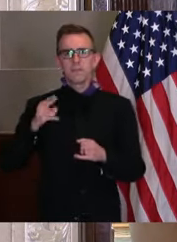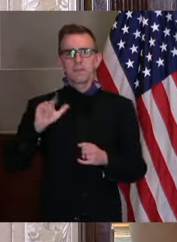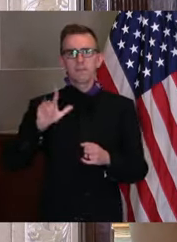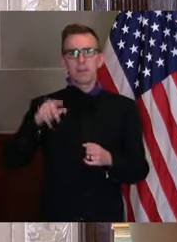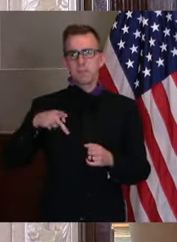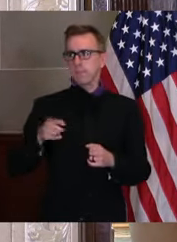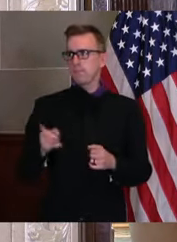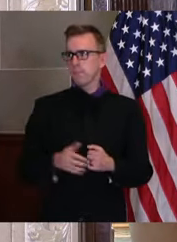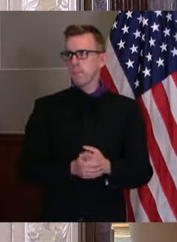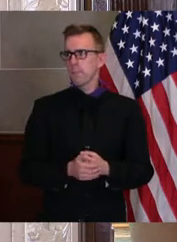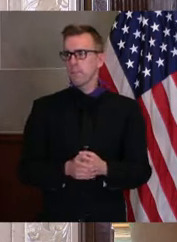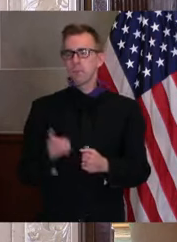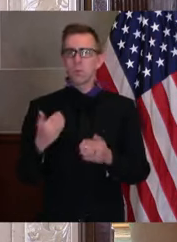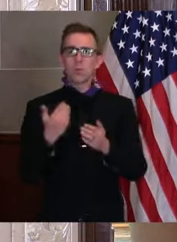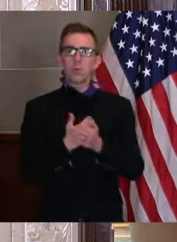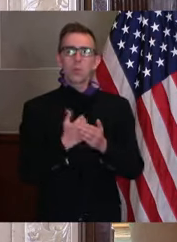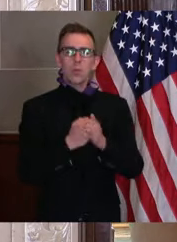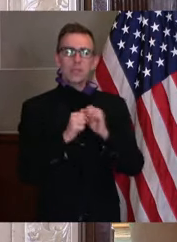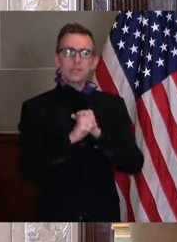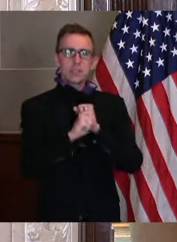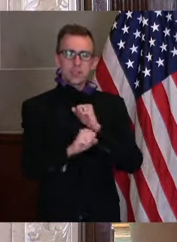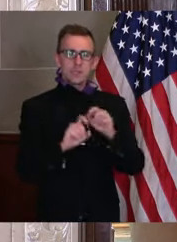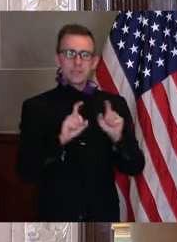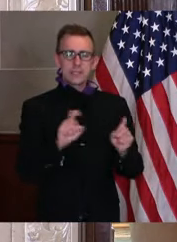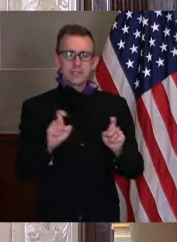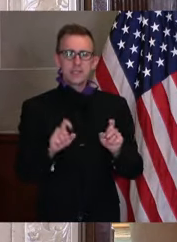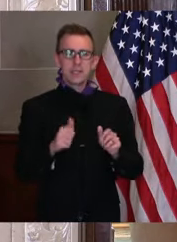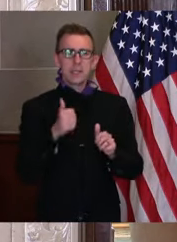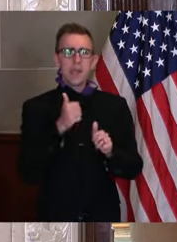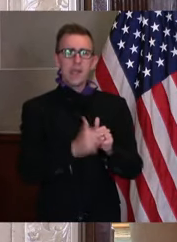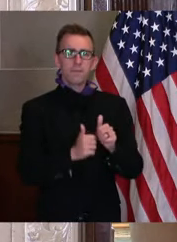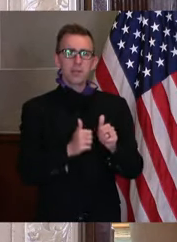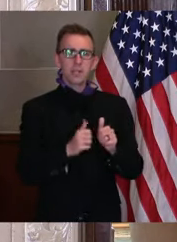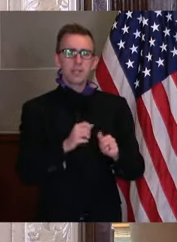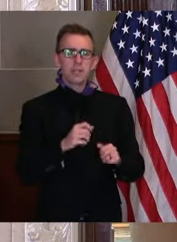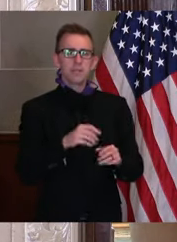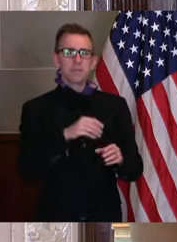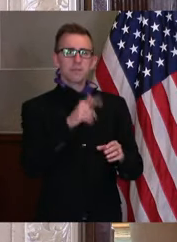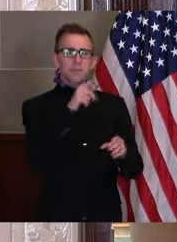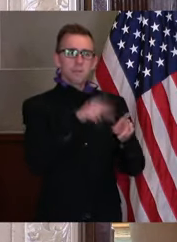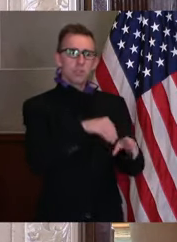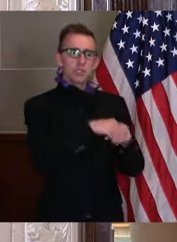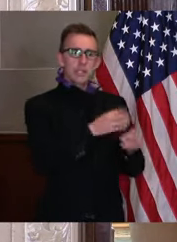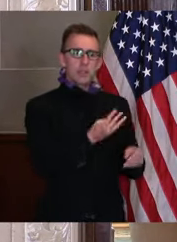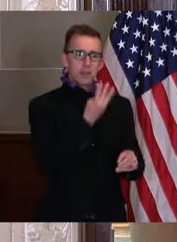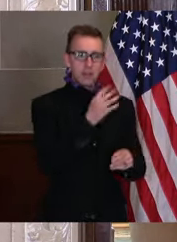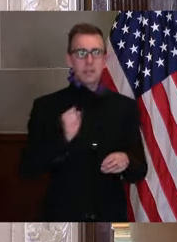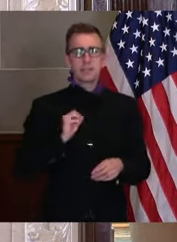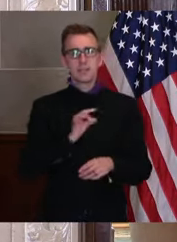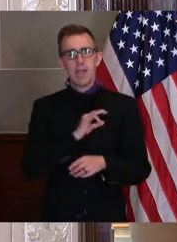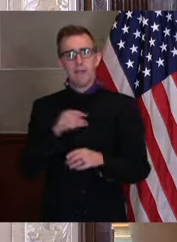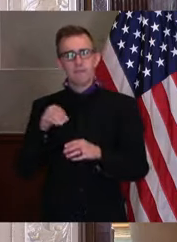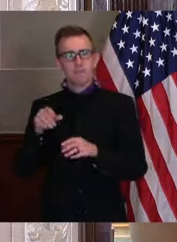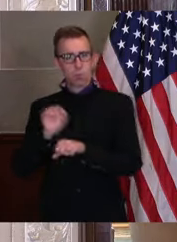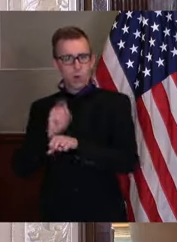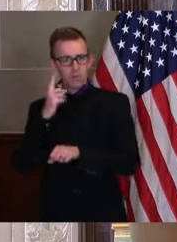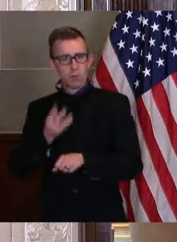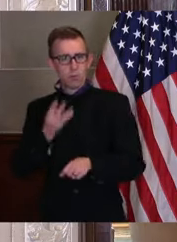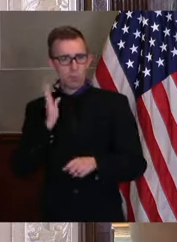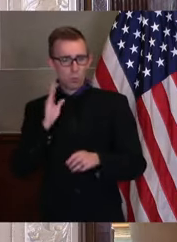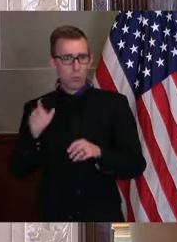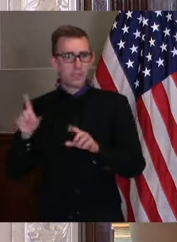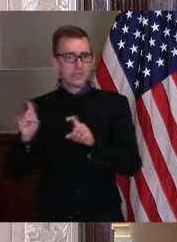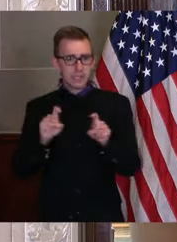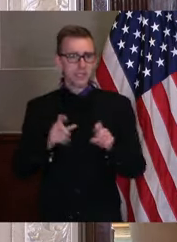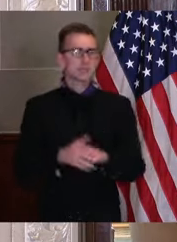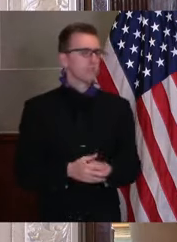As part of the new expansion of testing, is every offender and every staff member in the correction system going to be tested as well? That'll be up to the directors